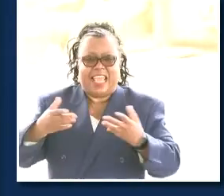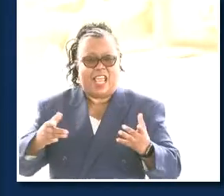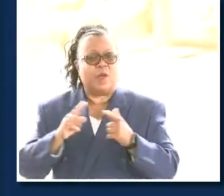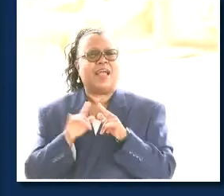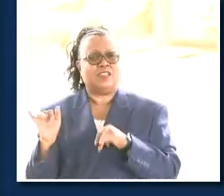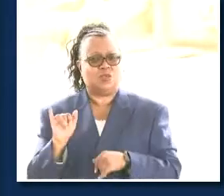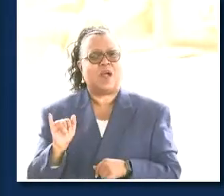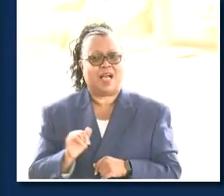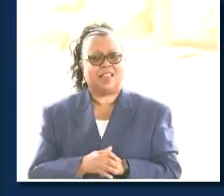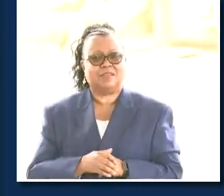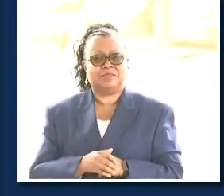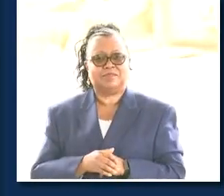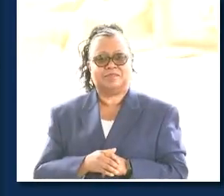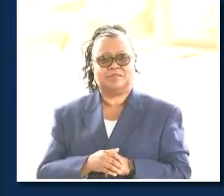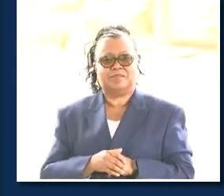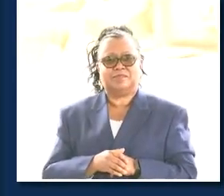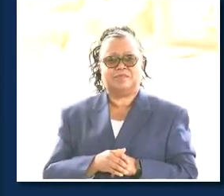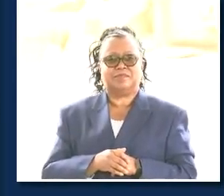as well.